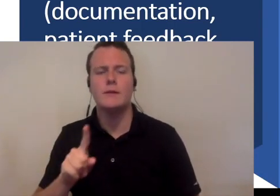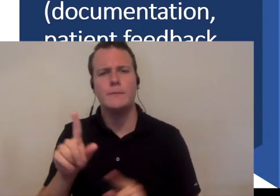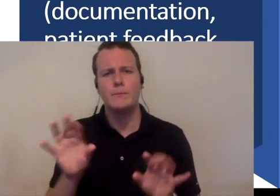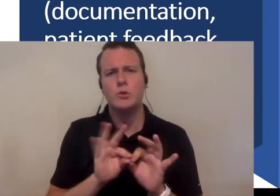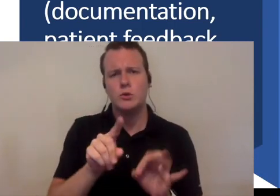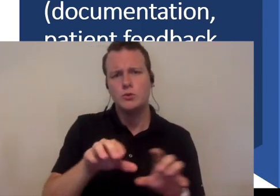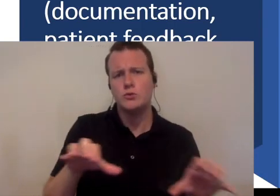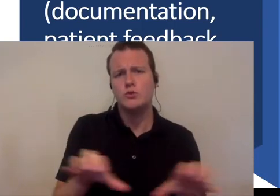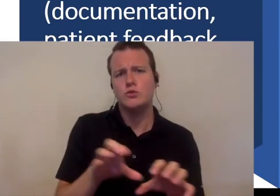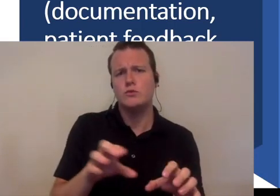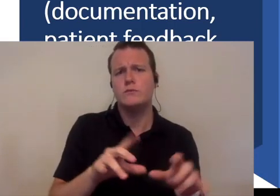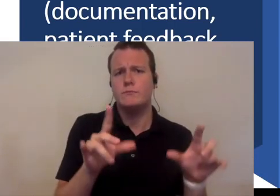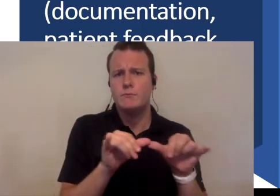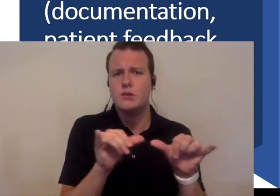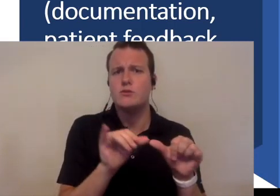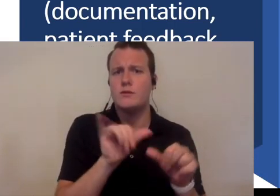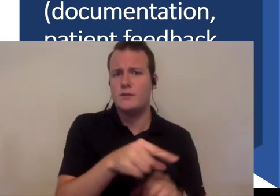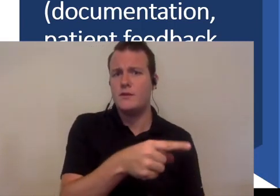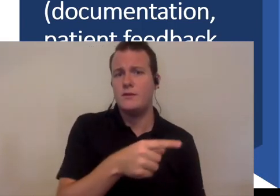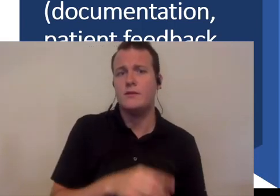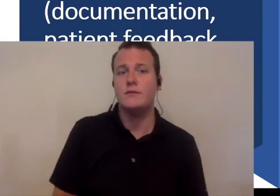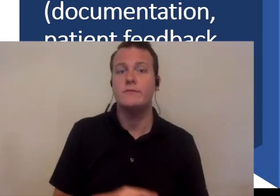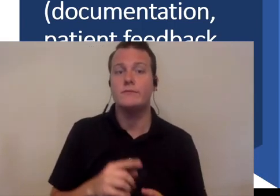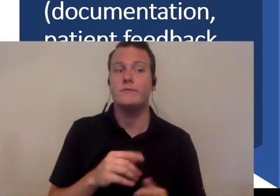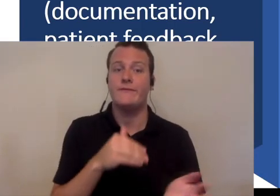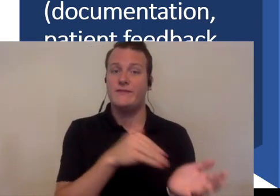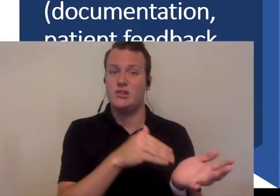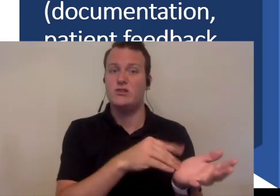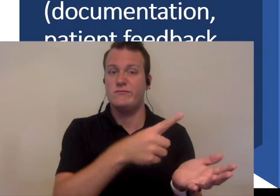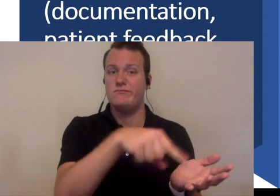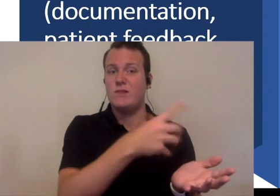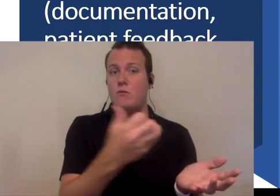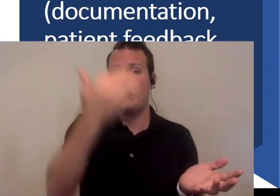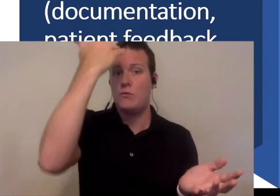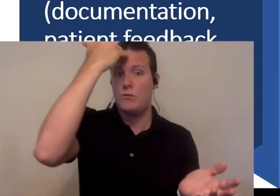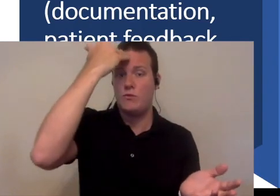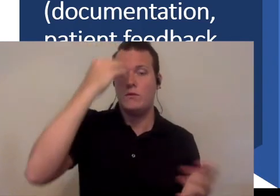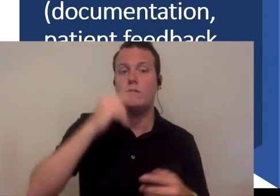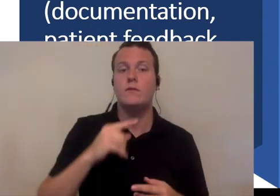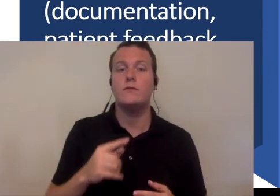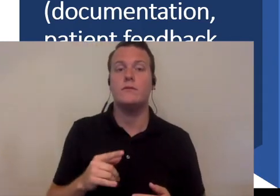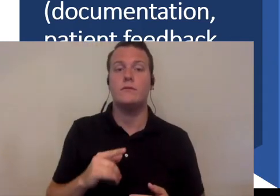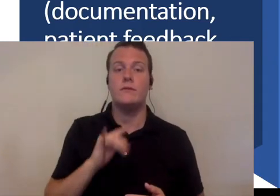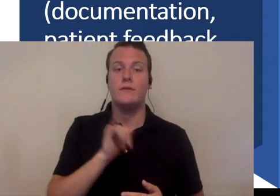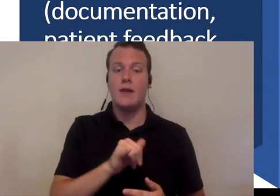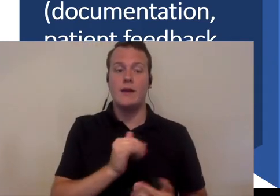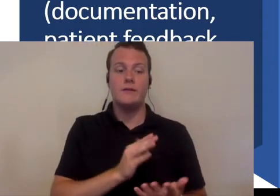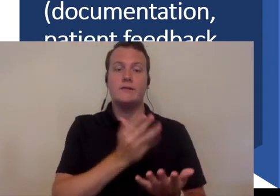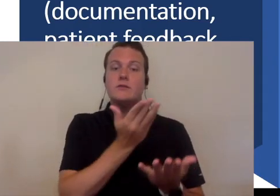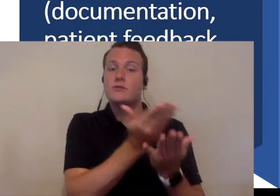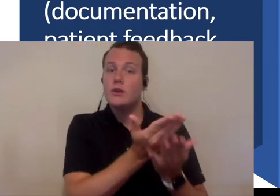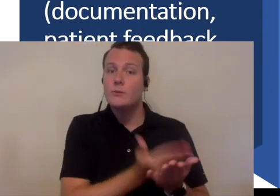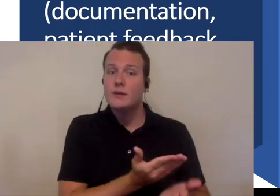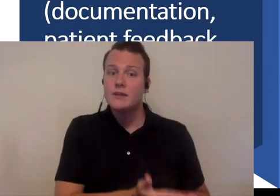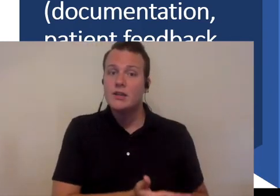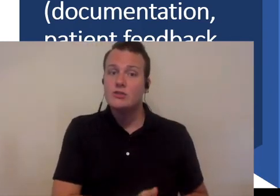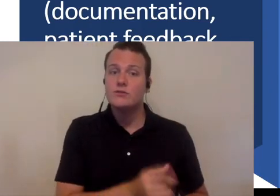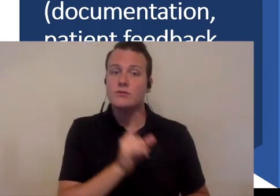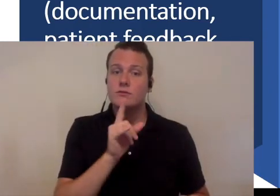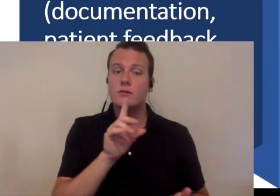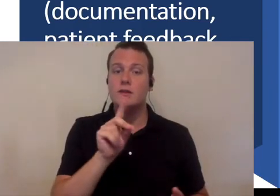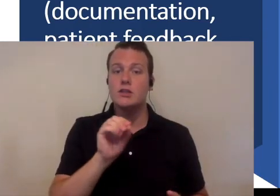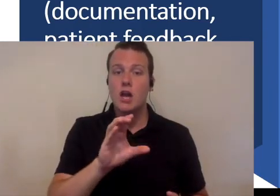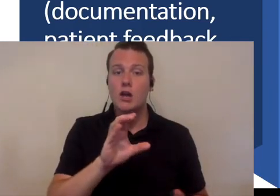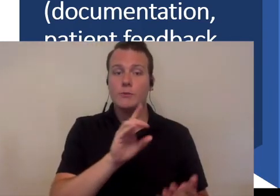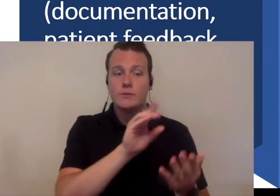that. And that is what physicians want to know. What is that documentation that you have? What is that feedback that